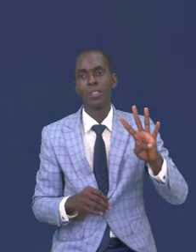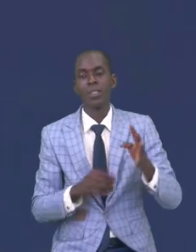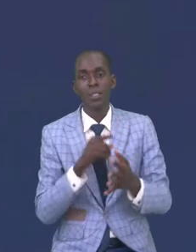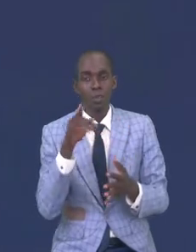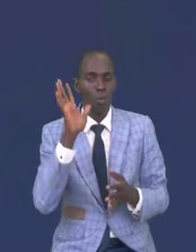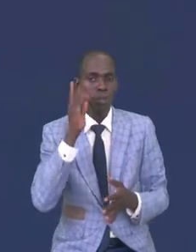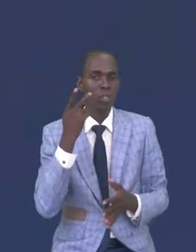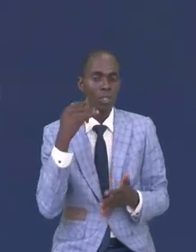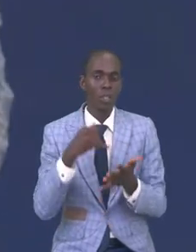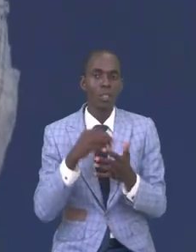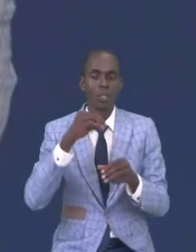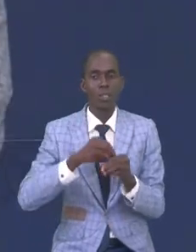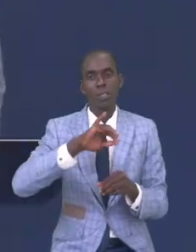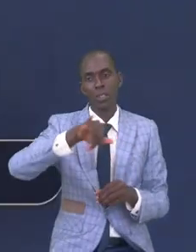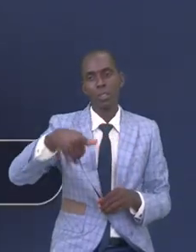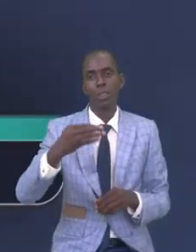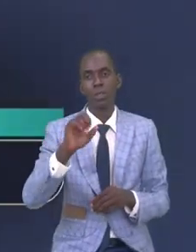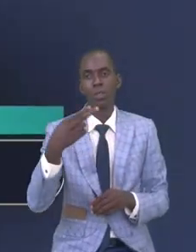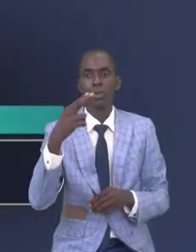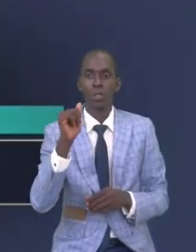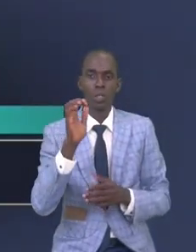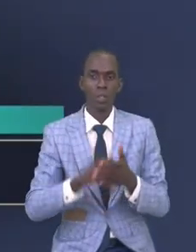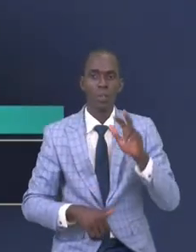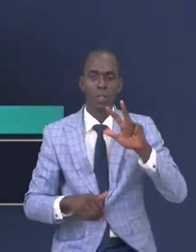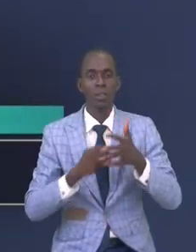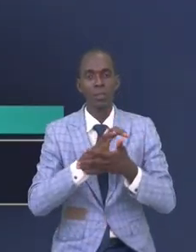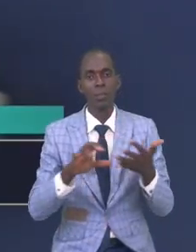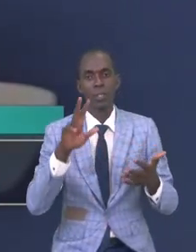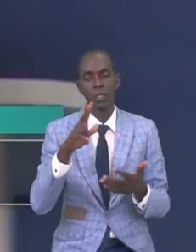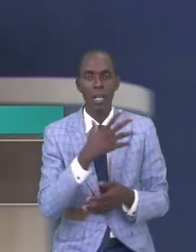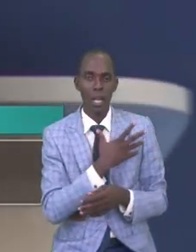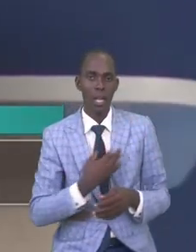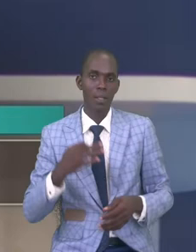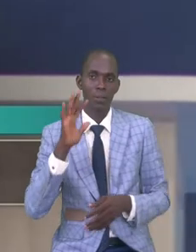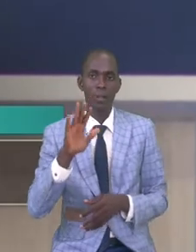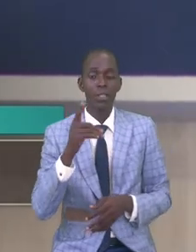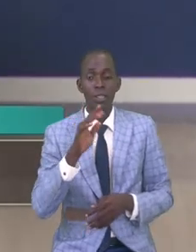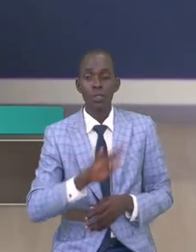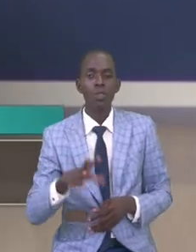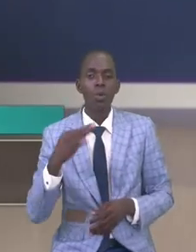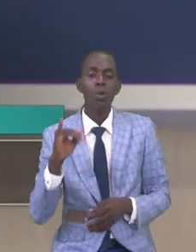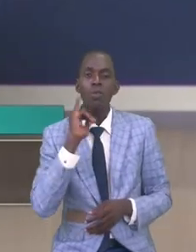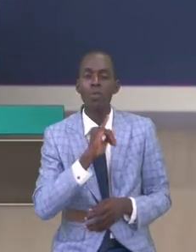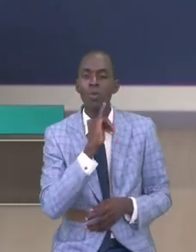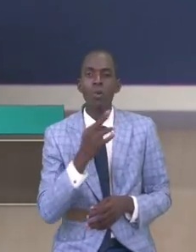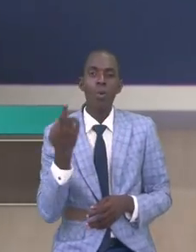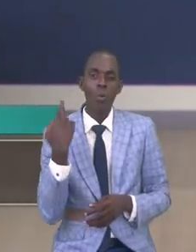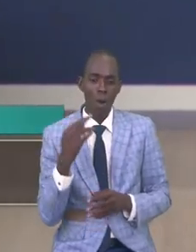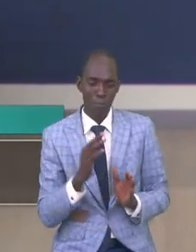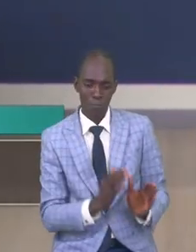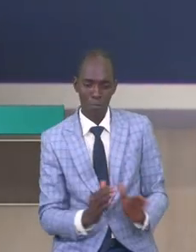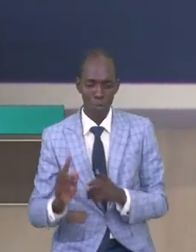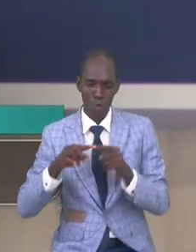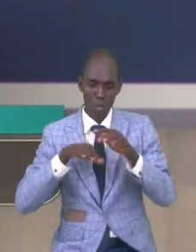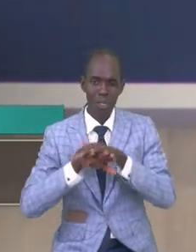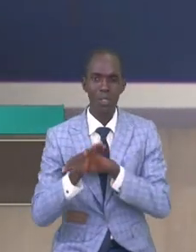Joshua chapter 3, verses 3 and 5. The children of Israel were about to enter the